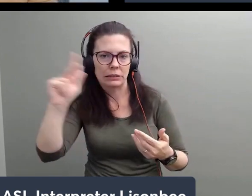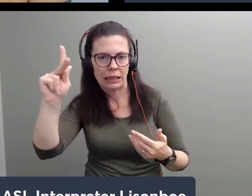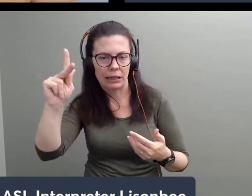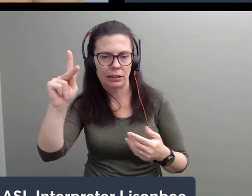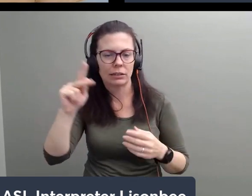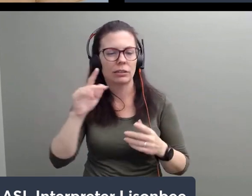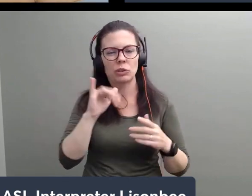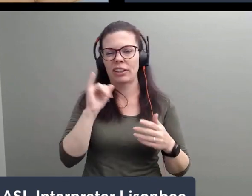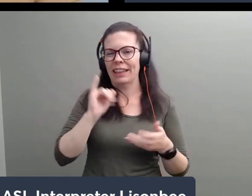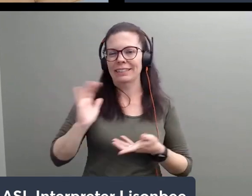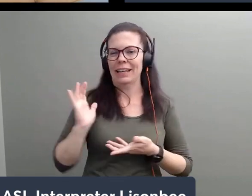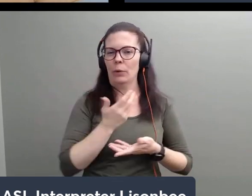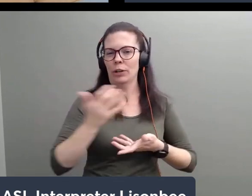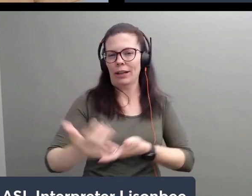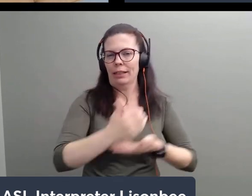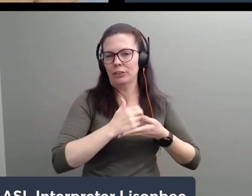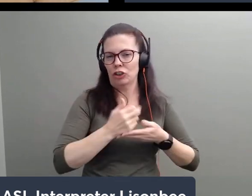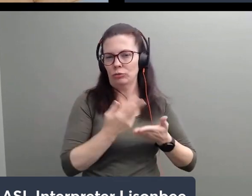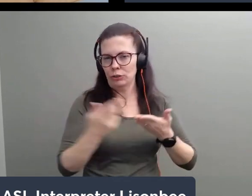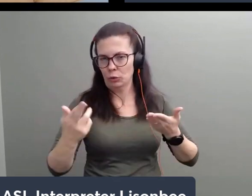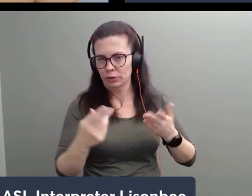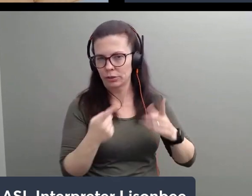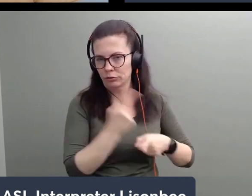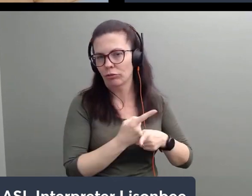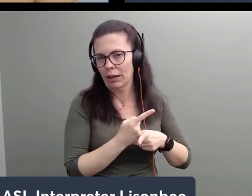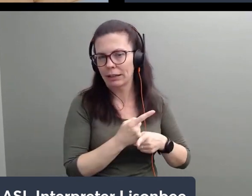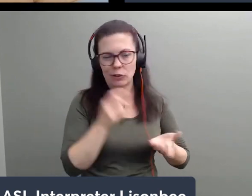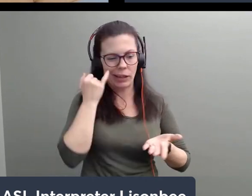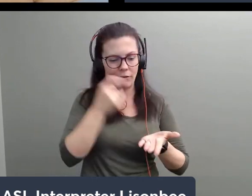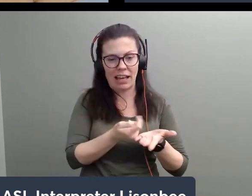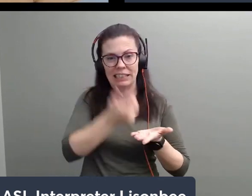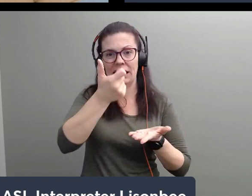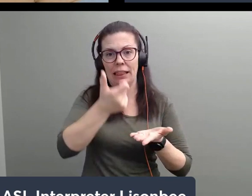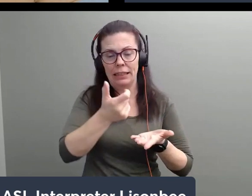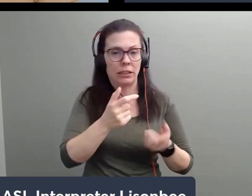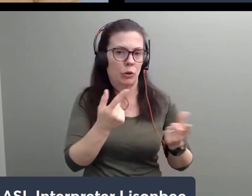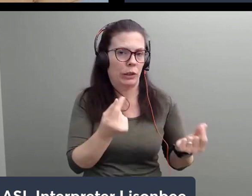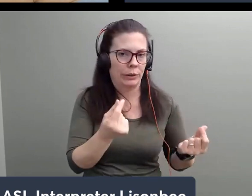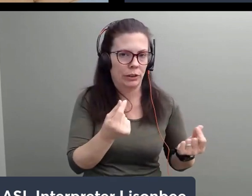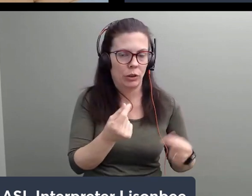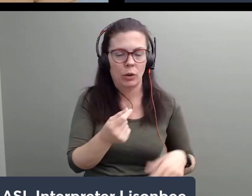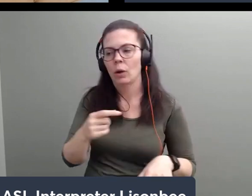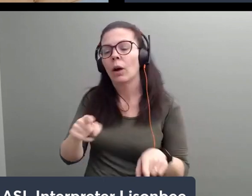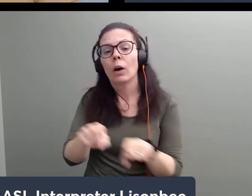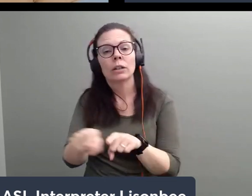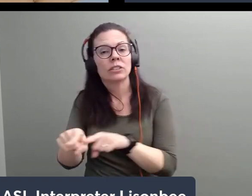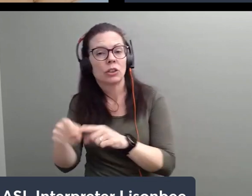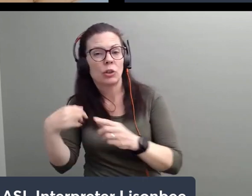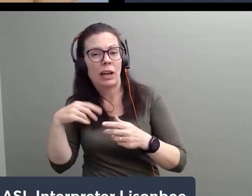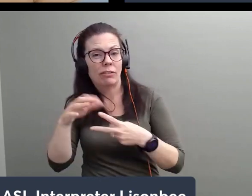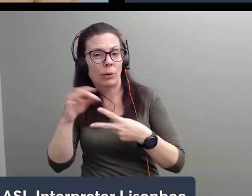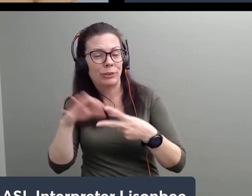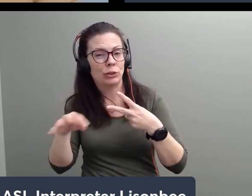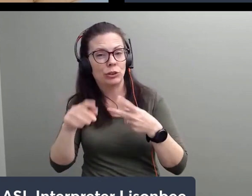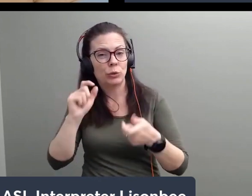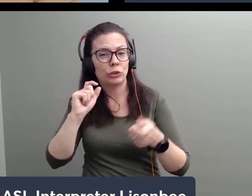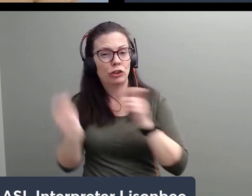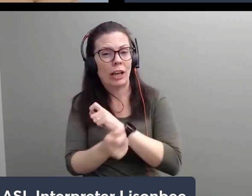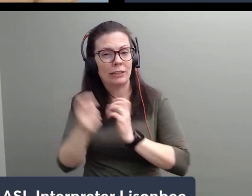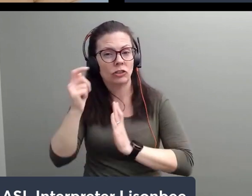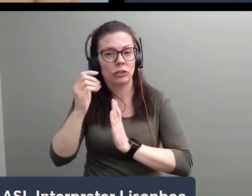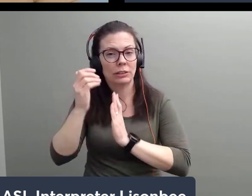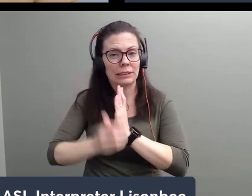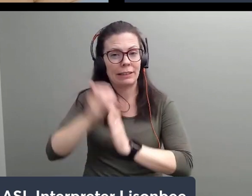of resources, right? You also have the option to change the default behavior, because when you delete a stack, what